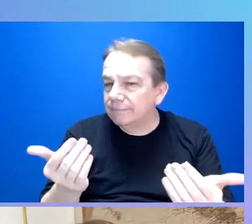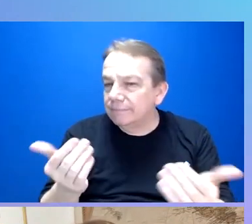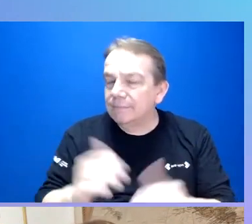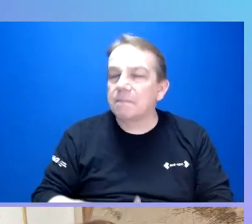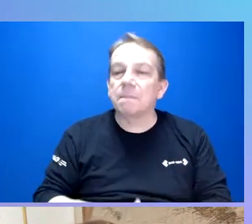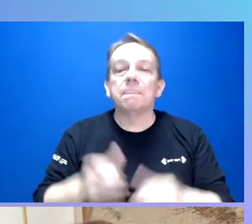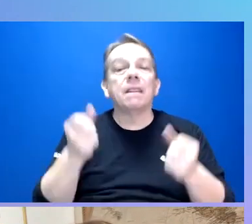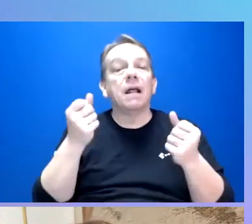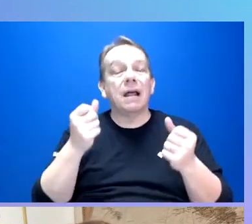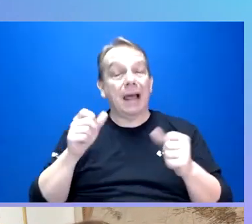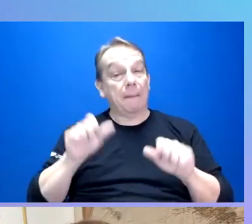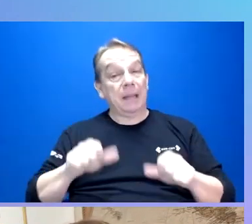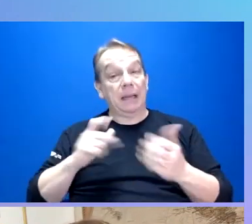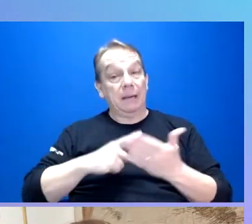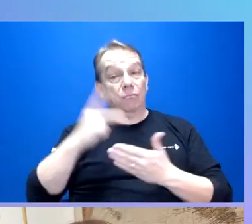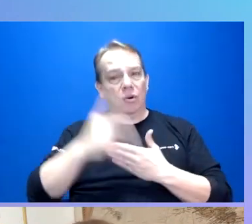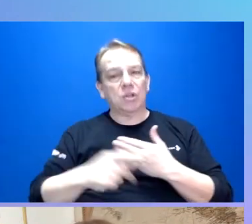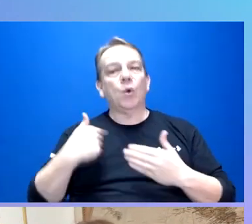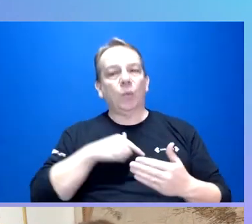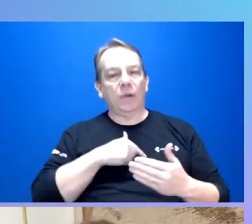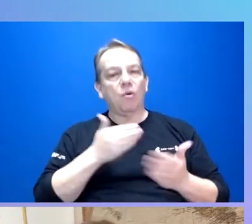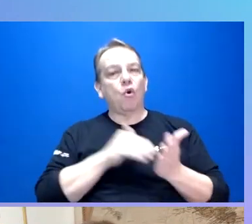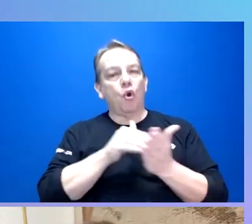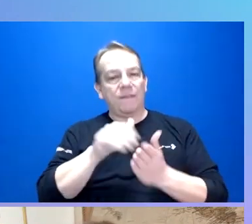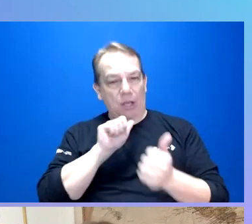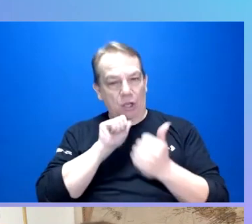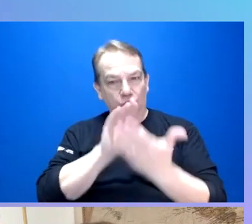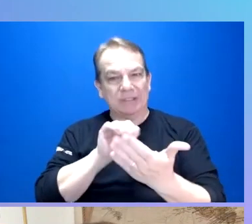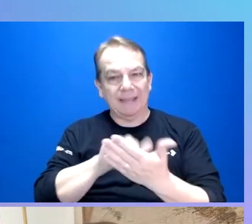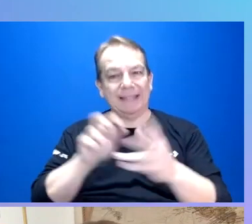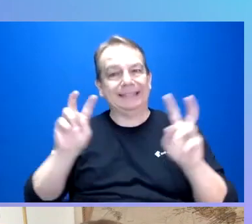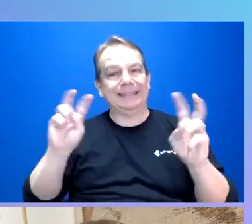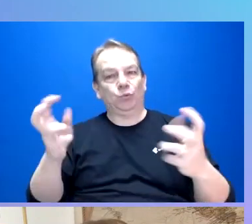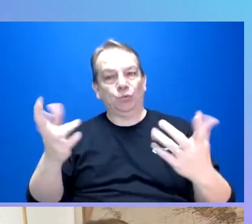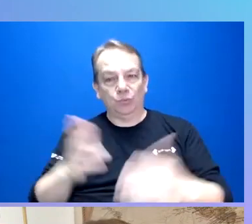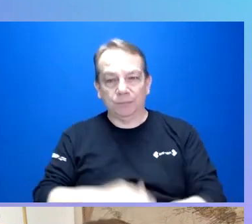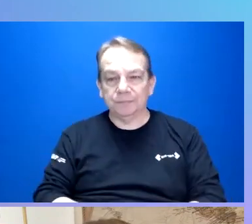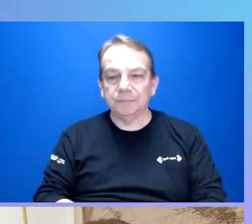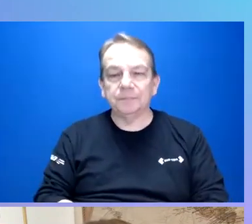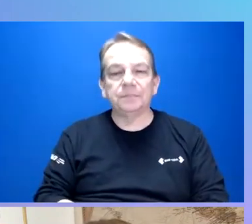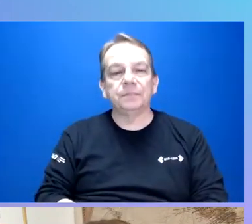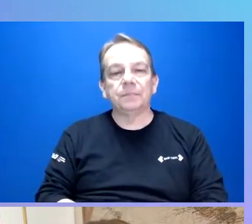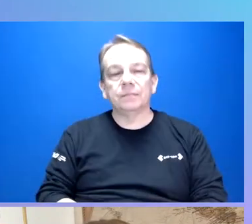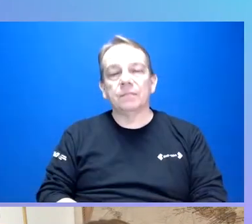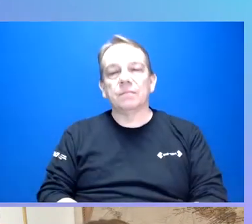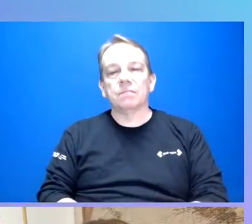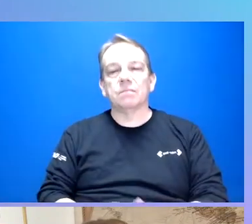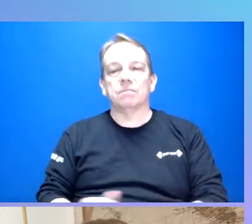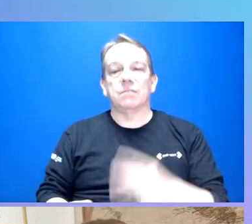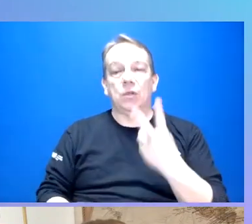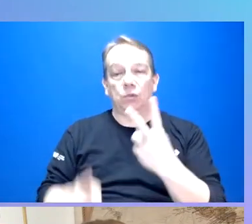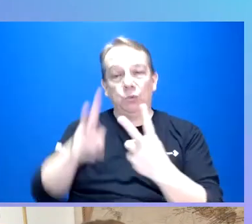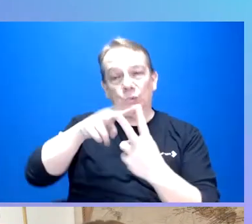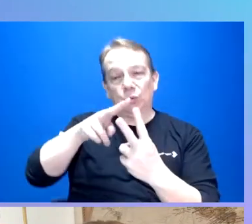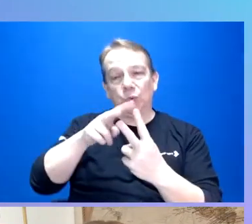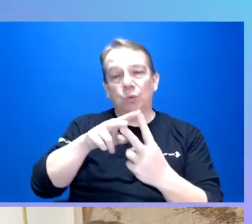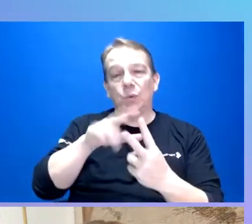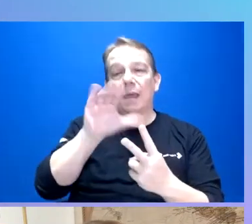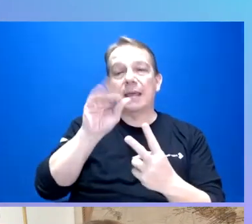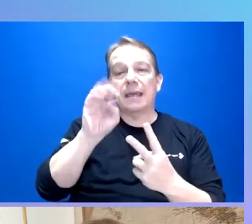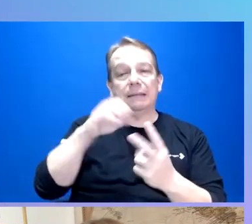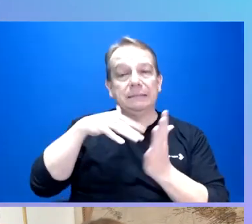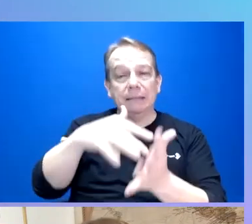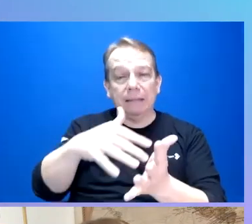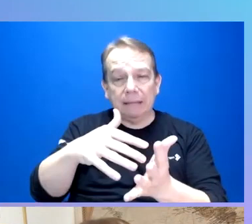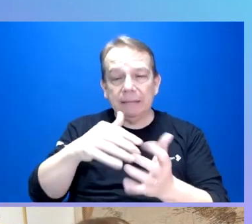work focuses on this design probe. So next, I'm going to share two Ability Project case studies with you to